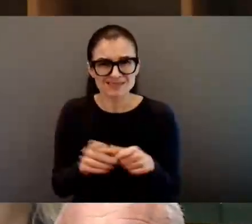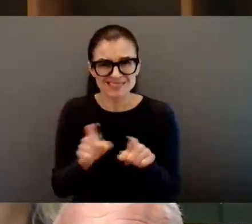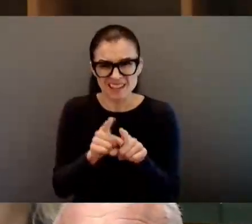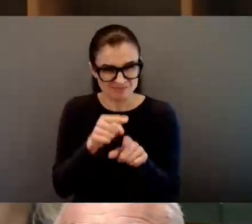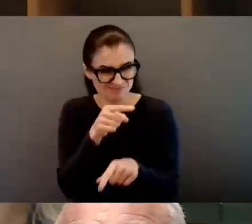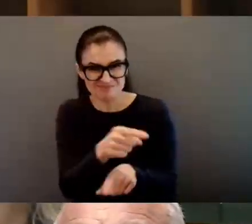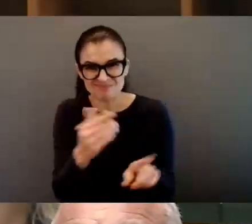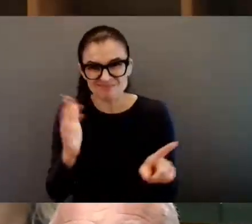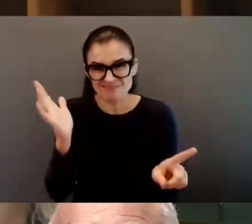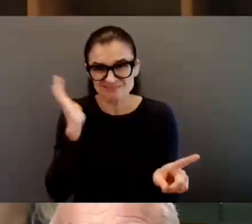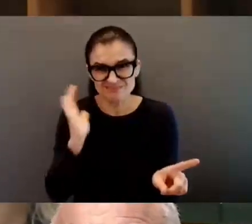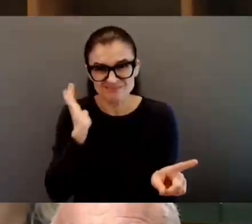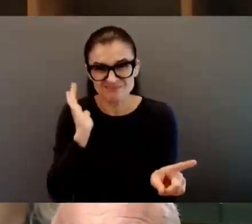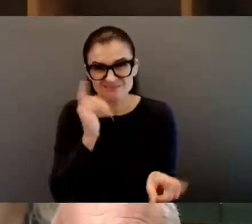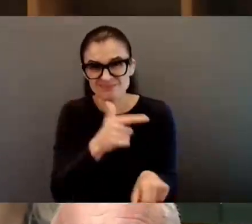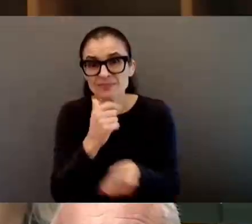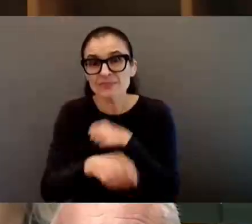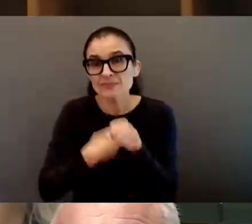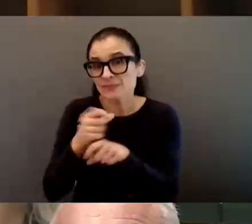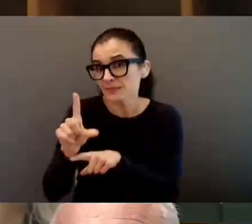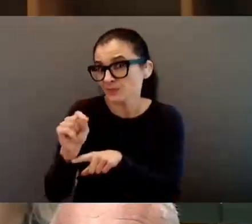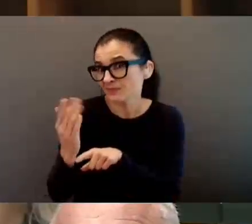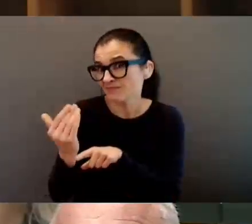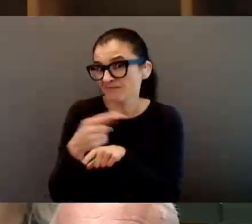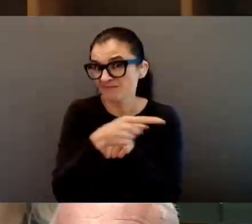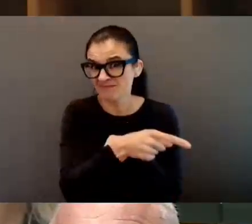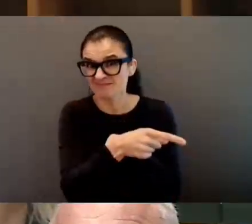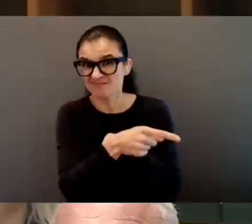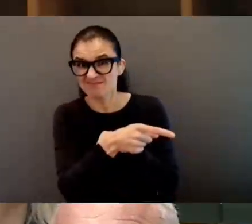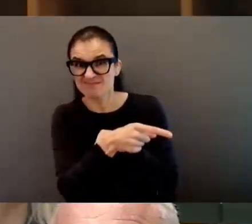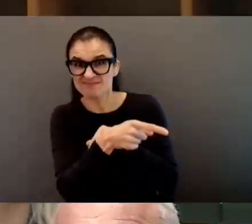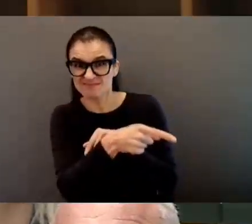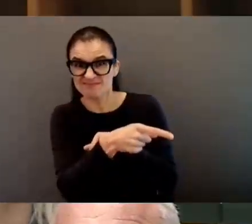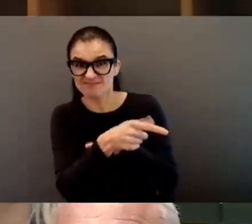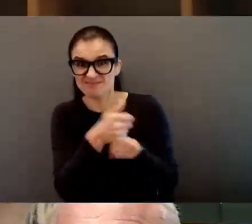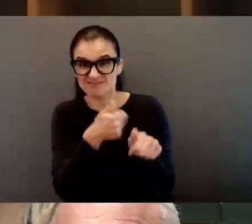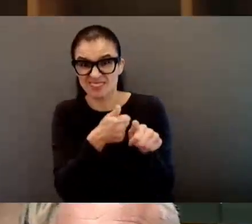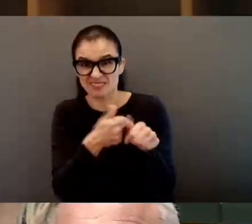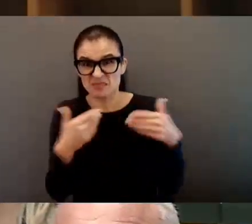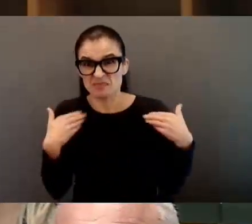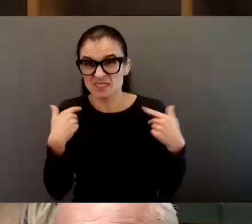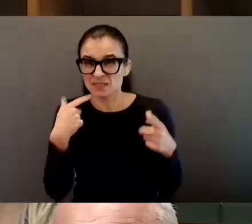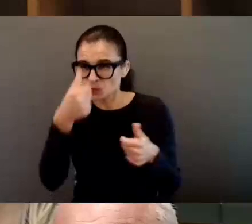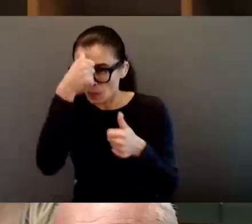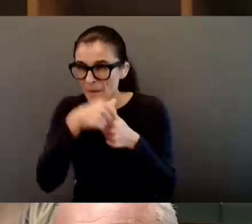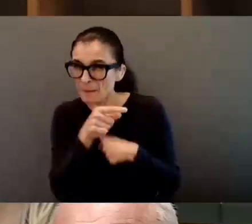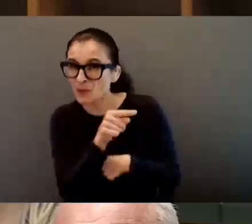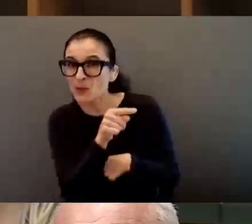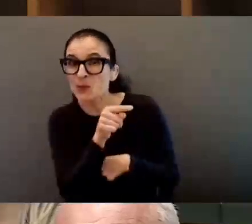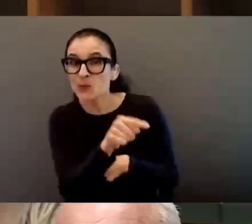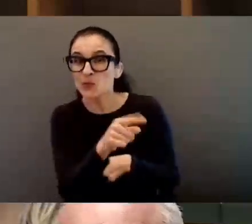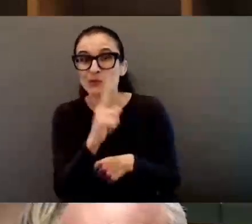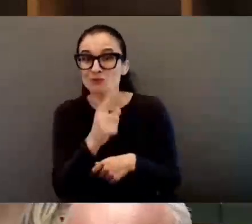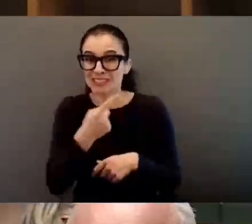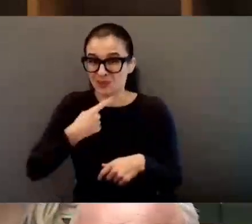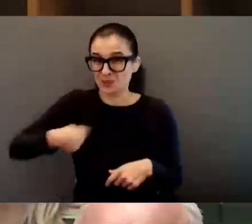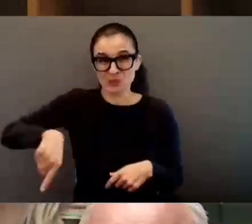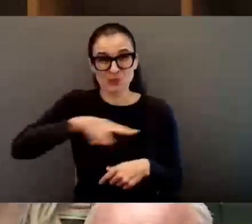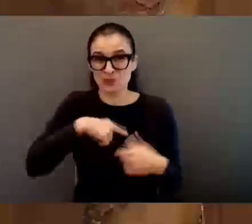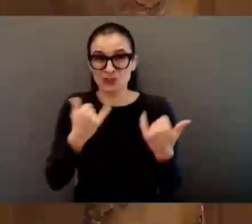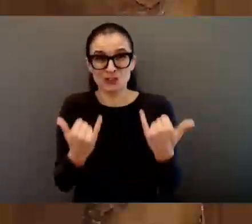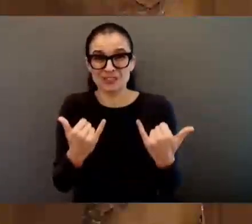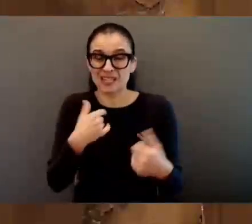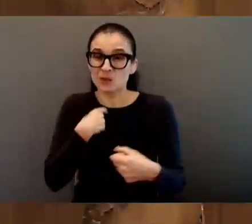issued the first response to civil claim in this matter, and the arguments that we made are very similar to ones at that stage. Thank you.